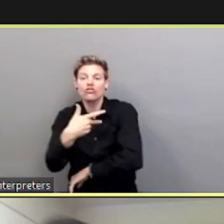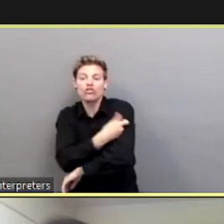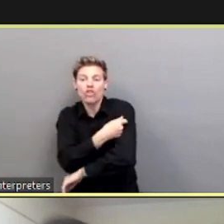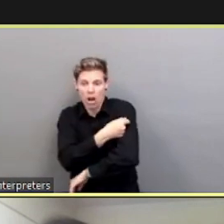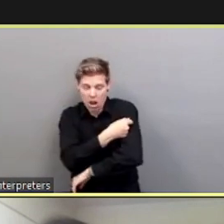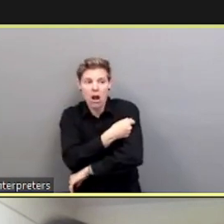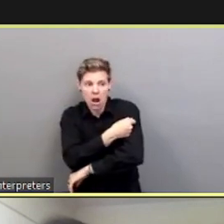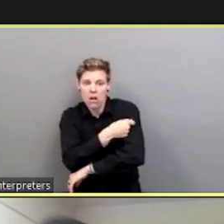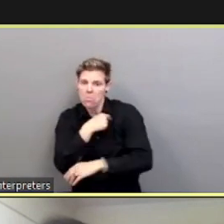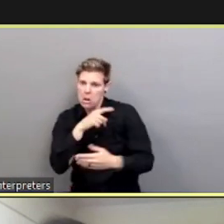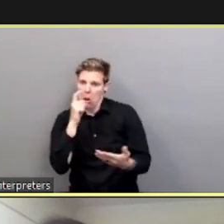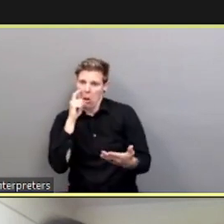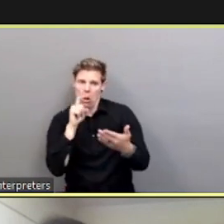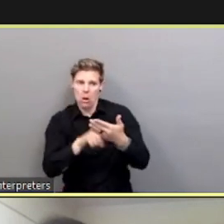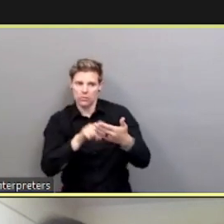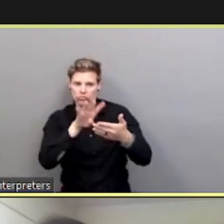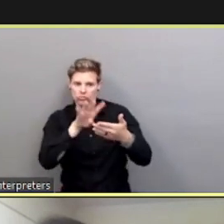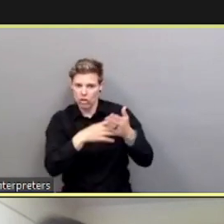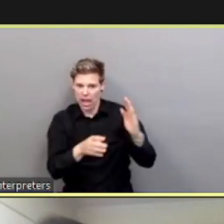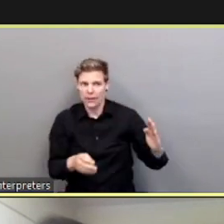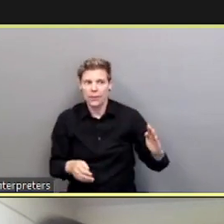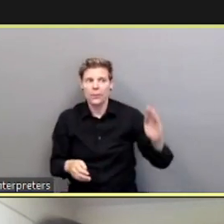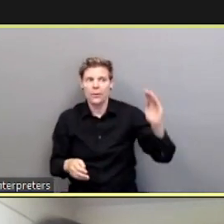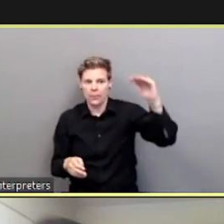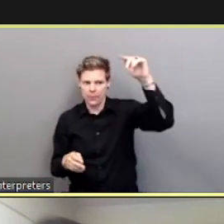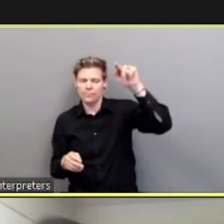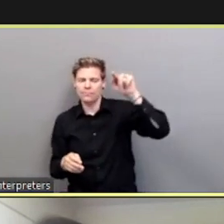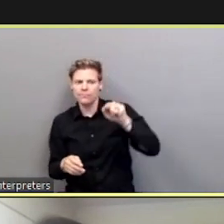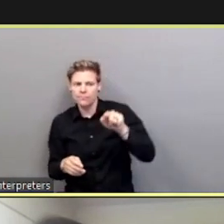the line of when we started getting doses